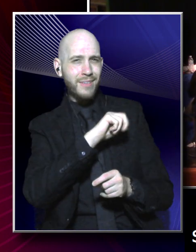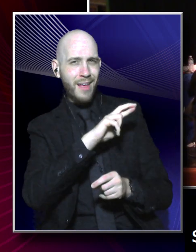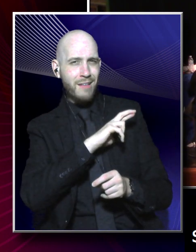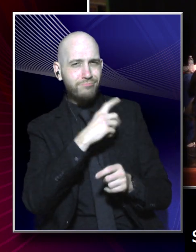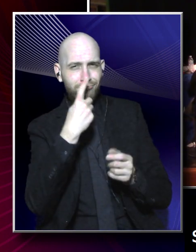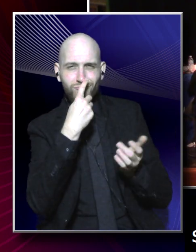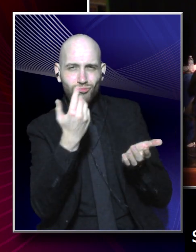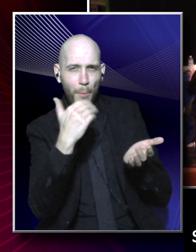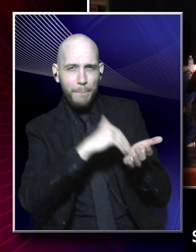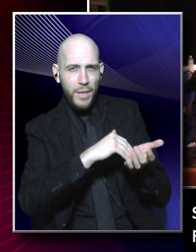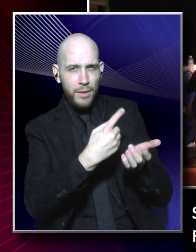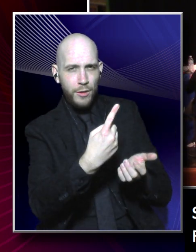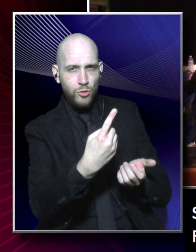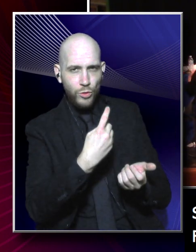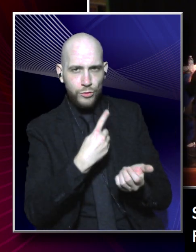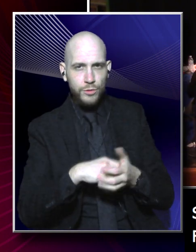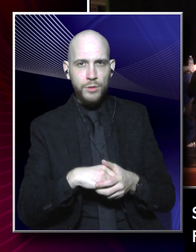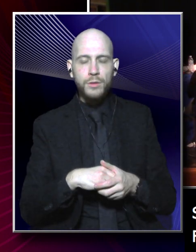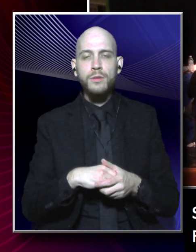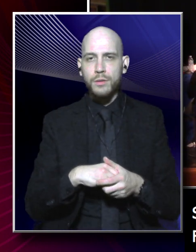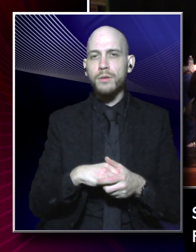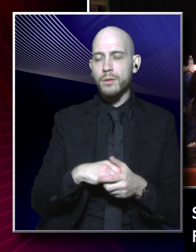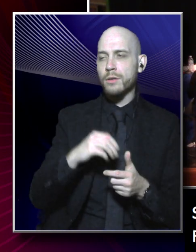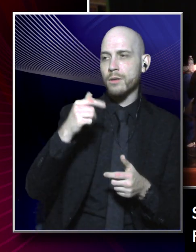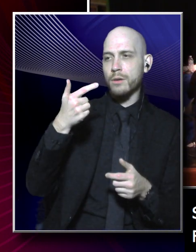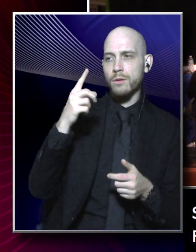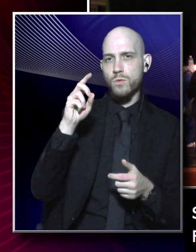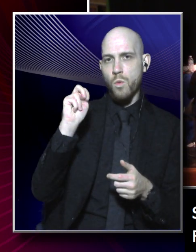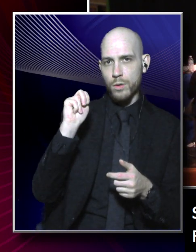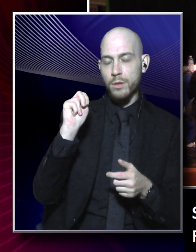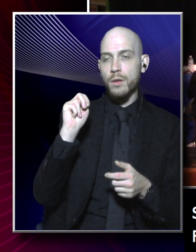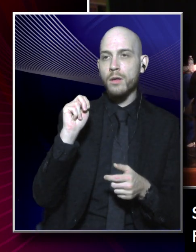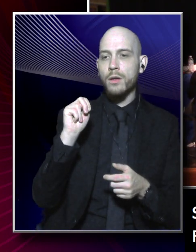this feasibility study, you said that there would be a